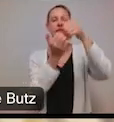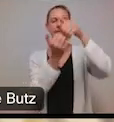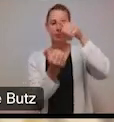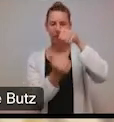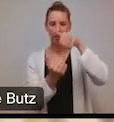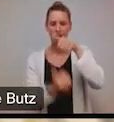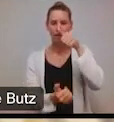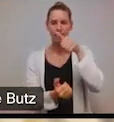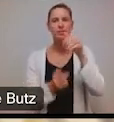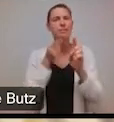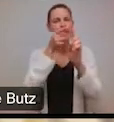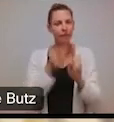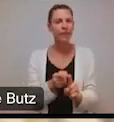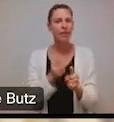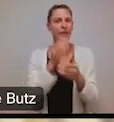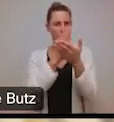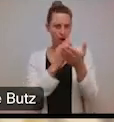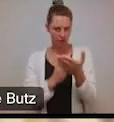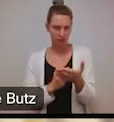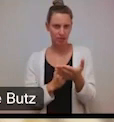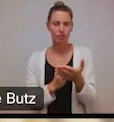you are serious about the content.